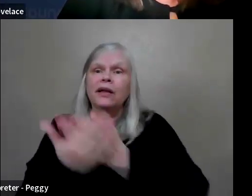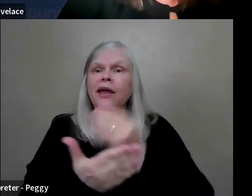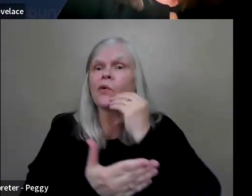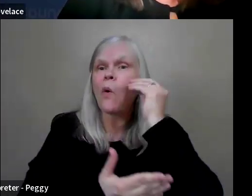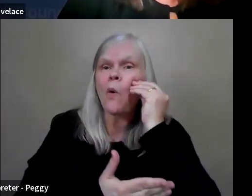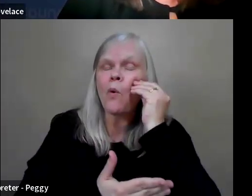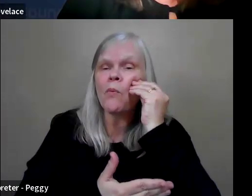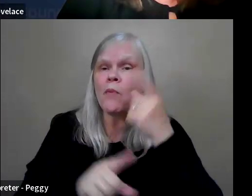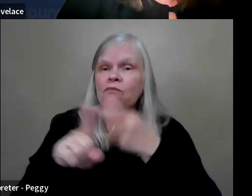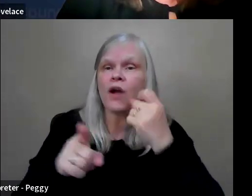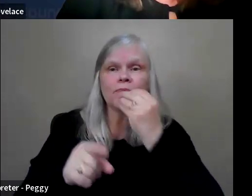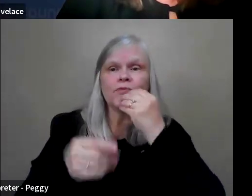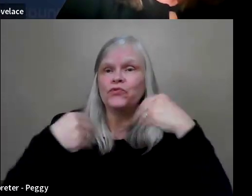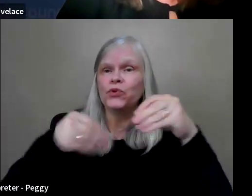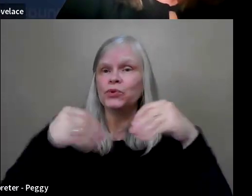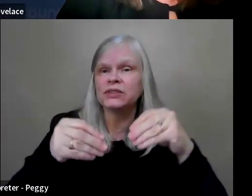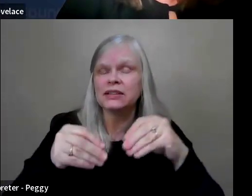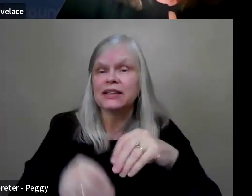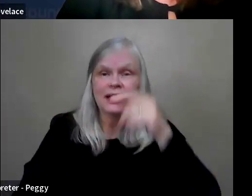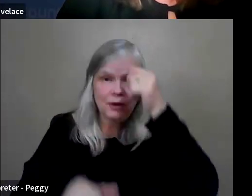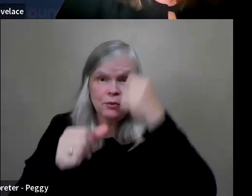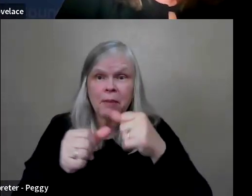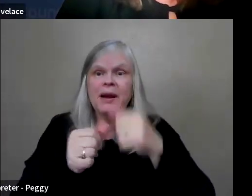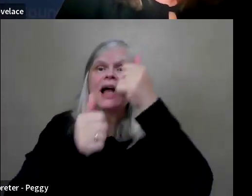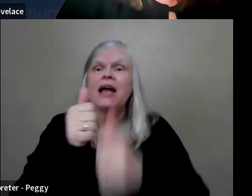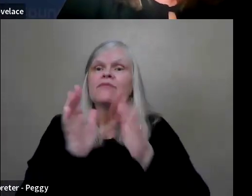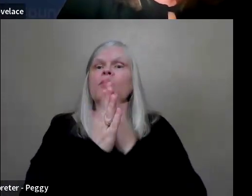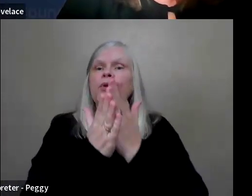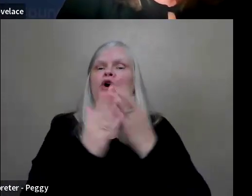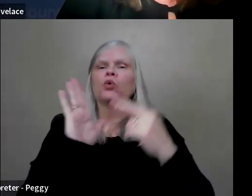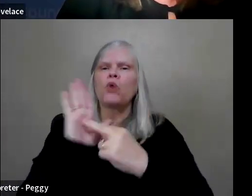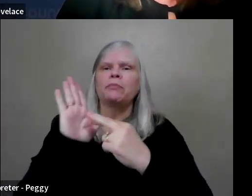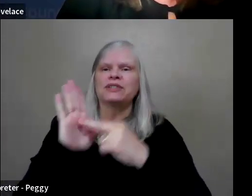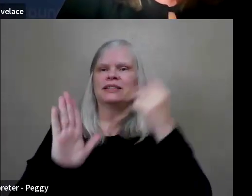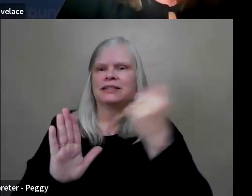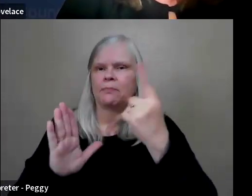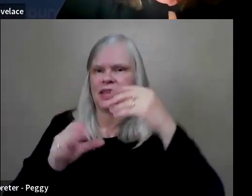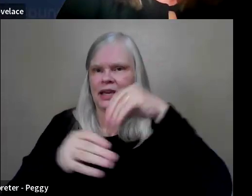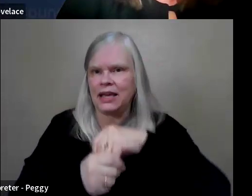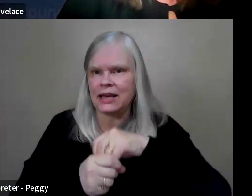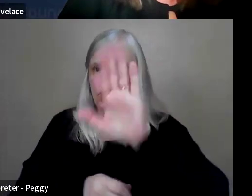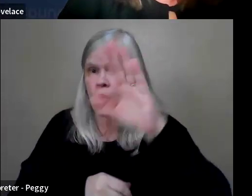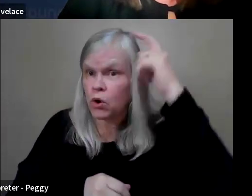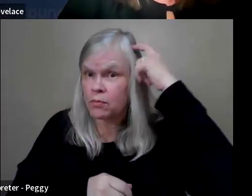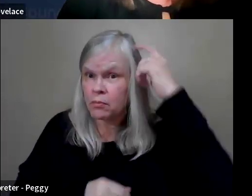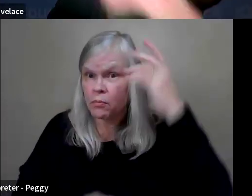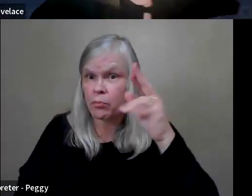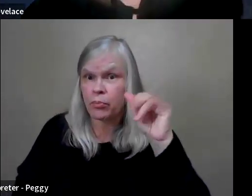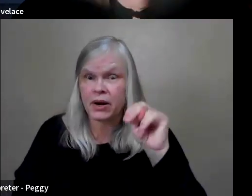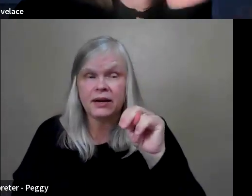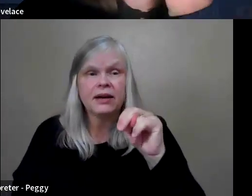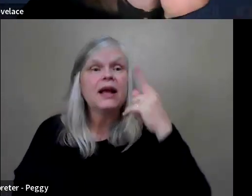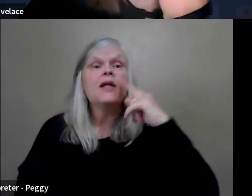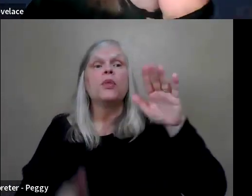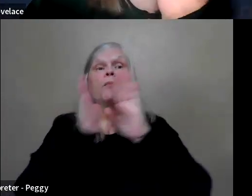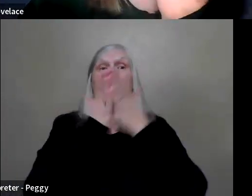the picture. Every book represents something in our brain. Now, if you can picture that the books on the